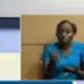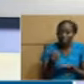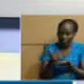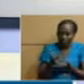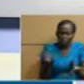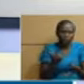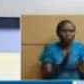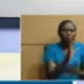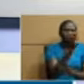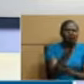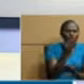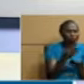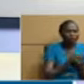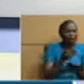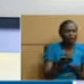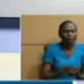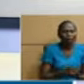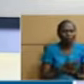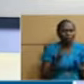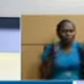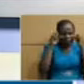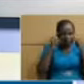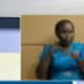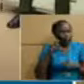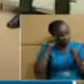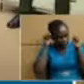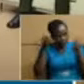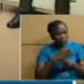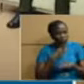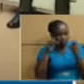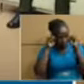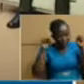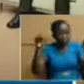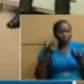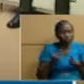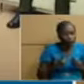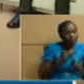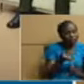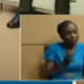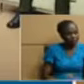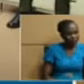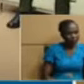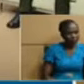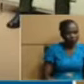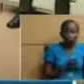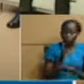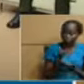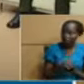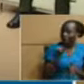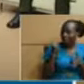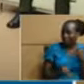a plantation of bananas. The president was talking about. So do we have that? Because at the end of the